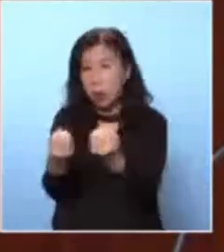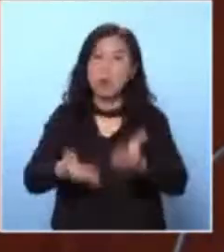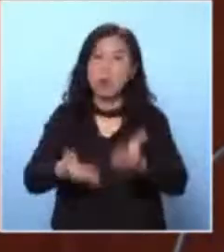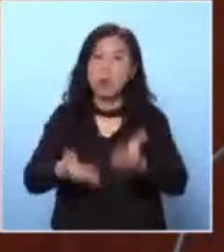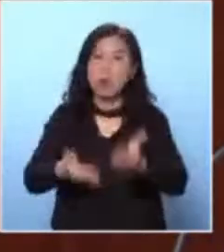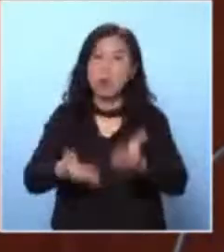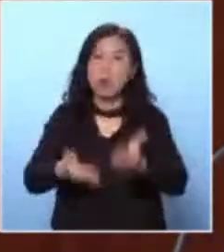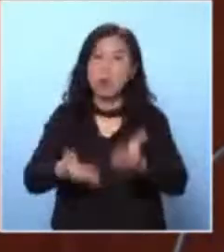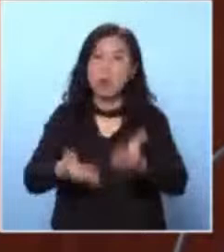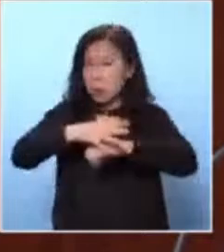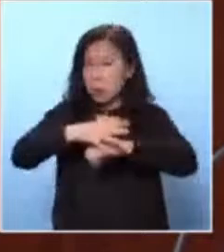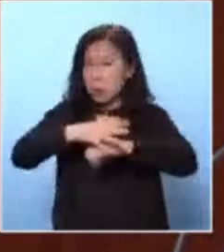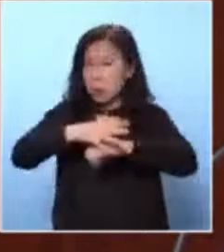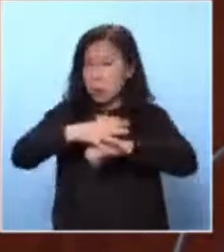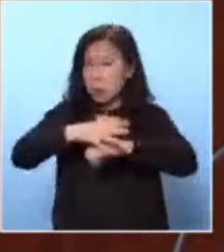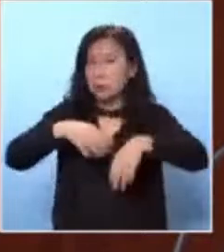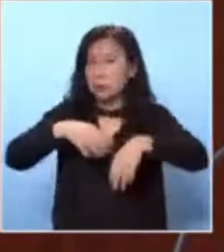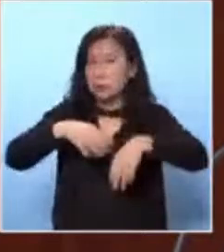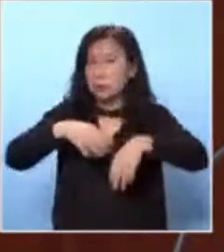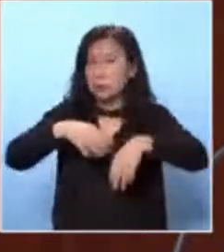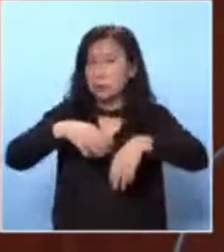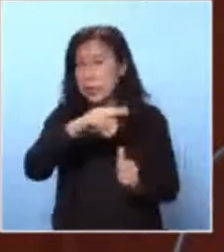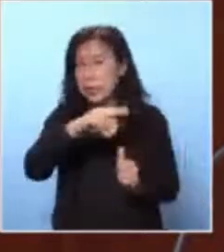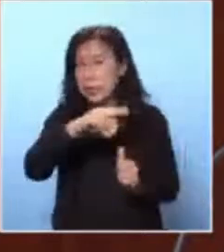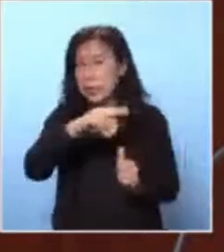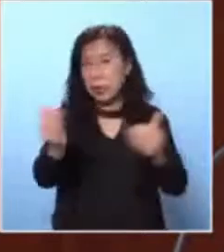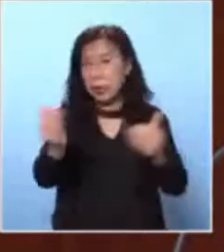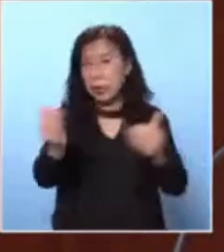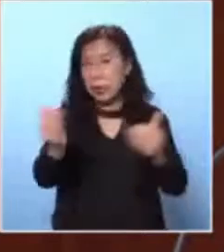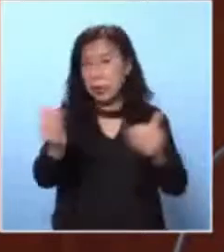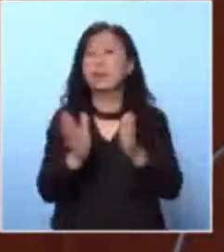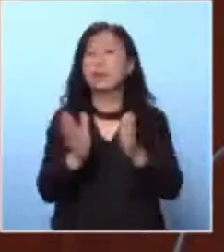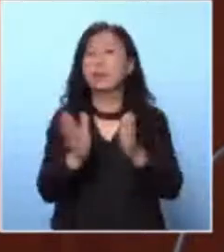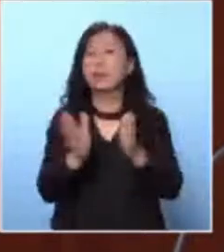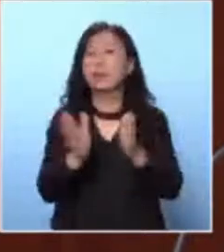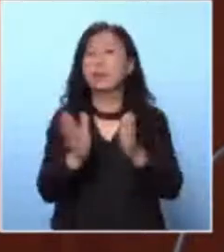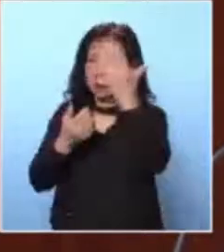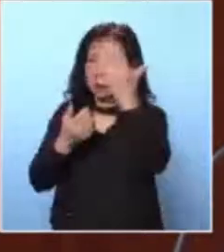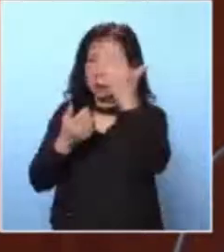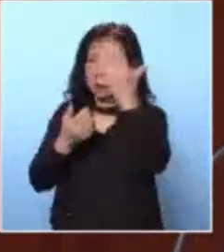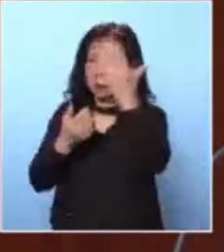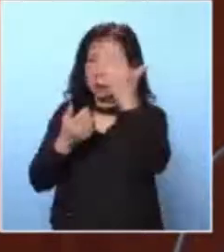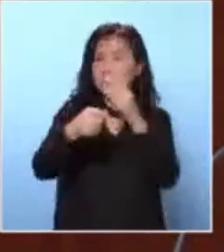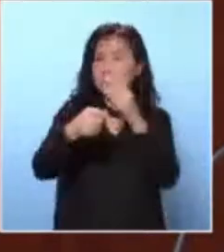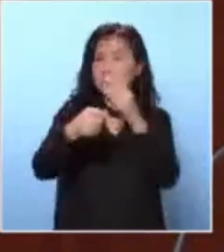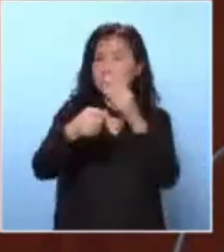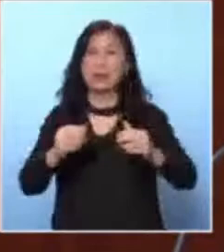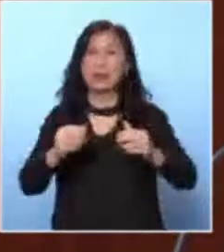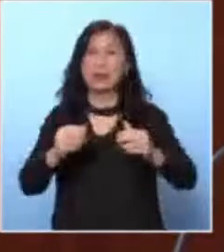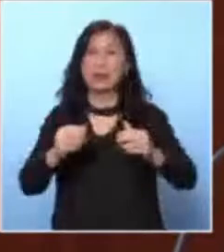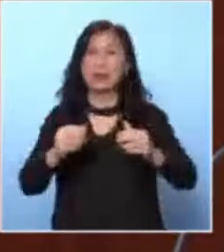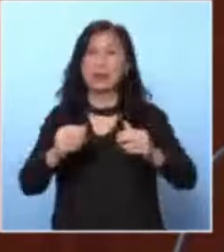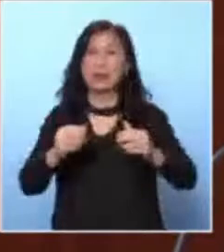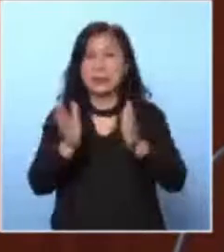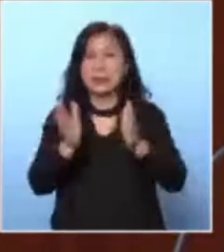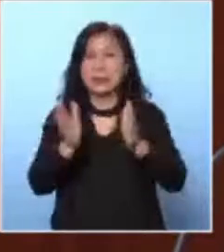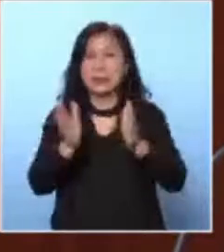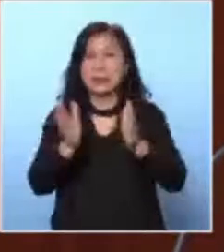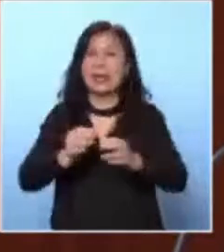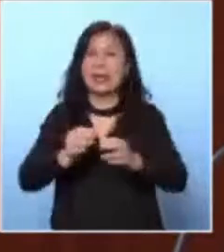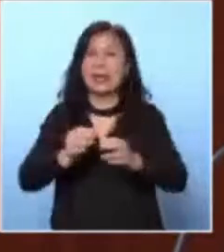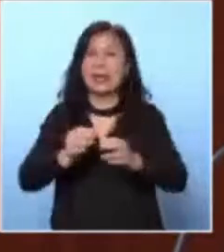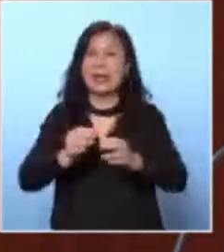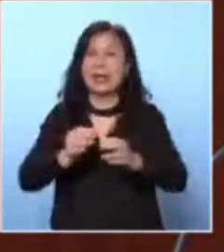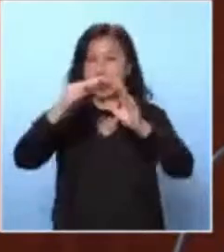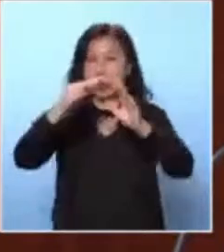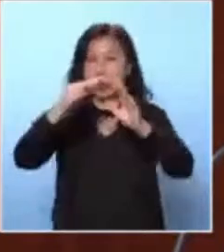recreation facilities, providing sports and recreation facilities such as sports centers, sports grounds, and